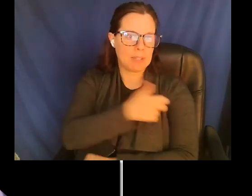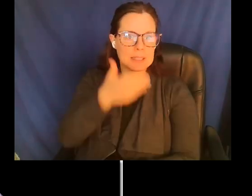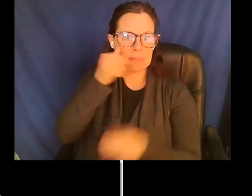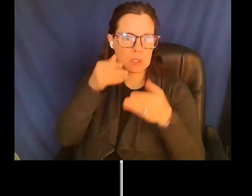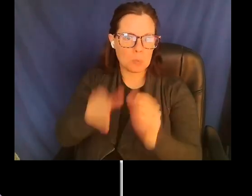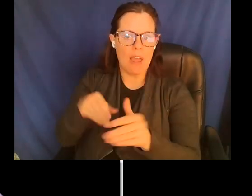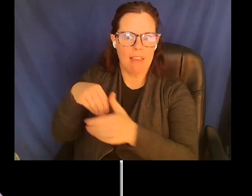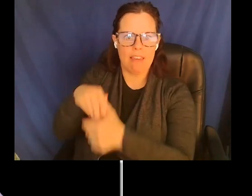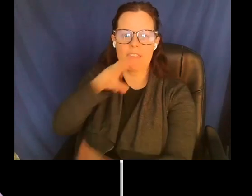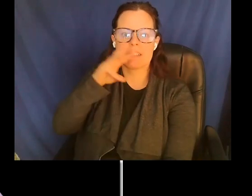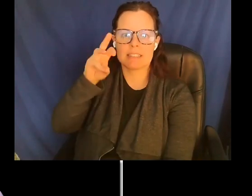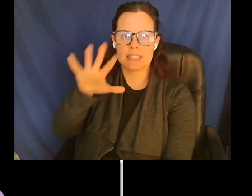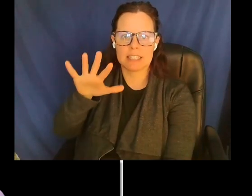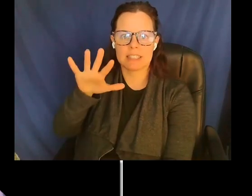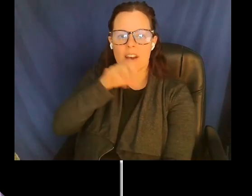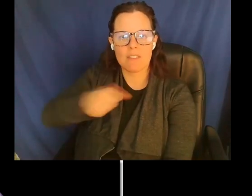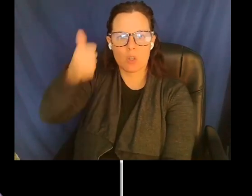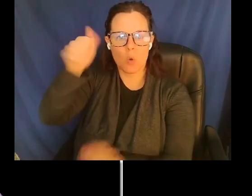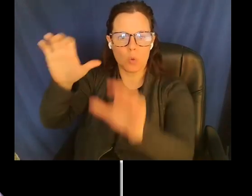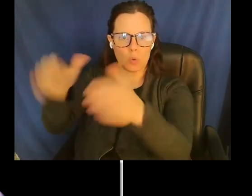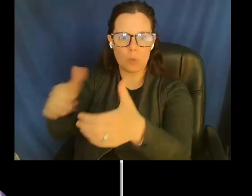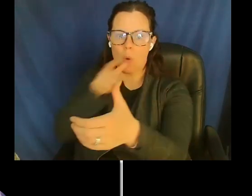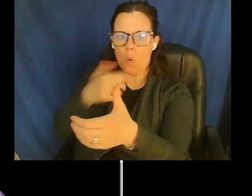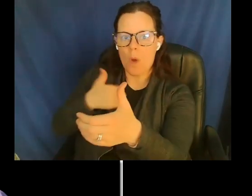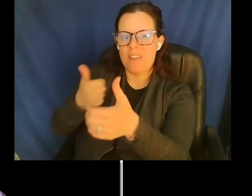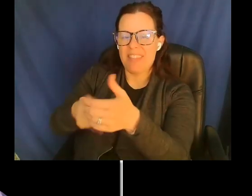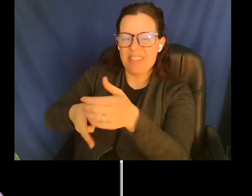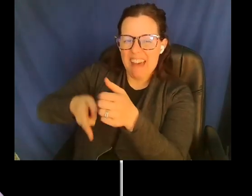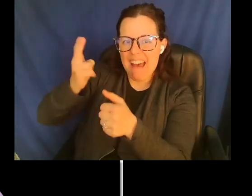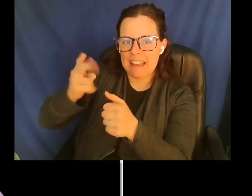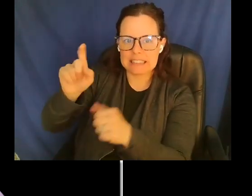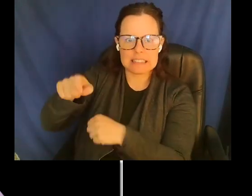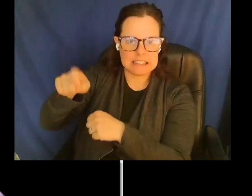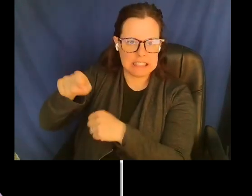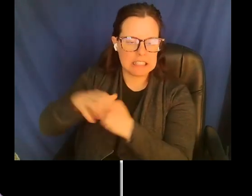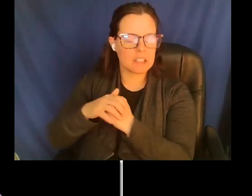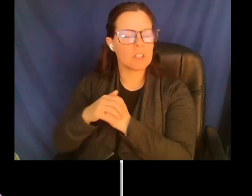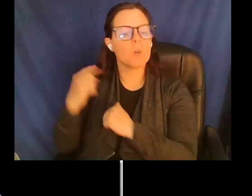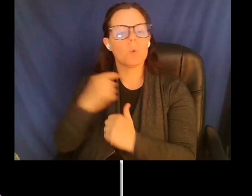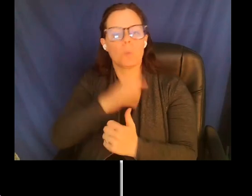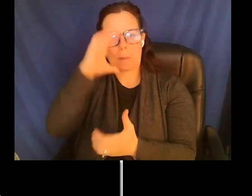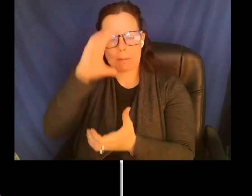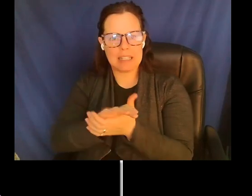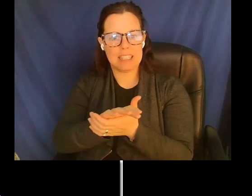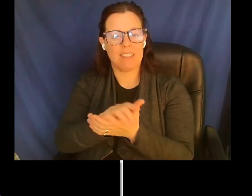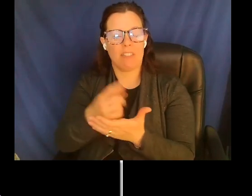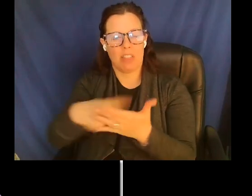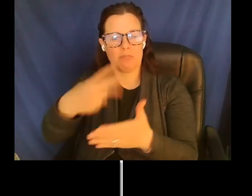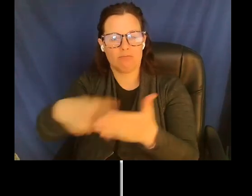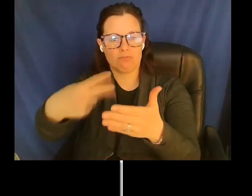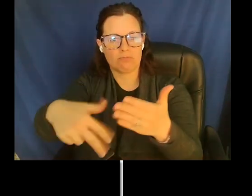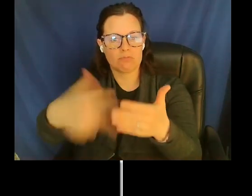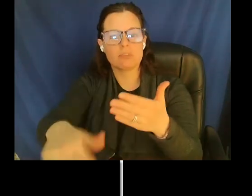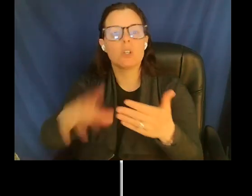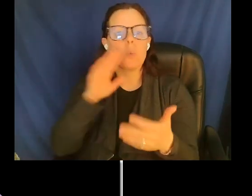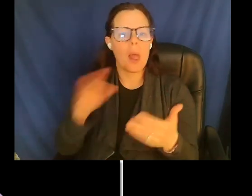65 and older priority group who have the highest need. We believe the upcoming weeks will ensure a more stable